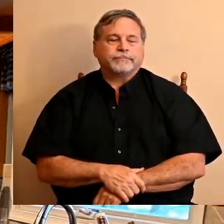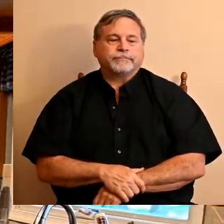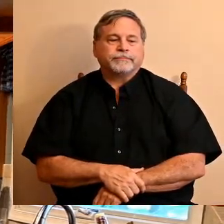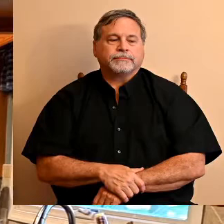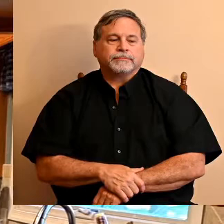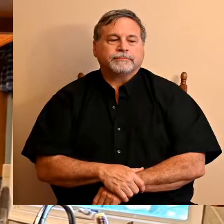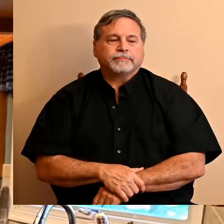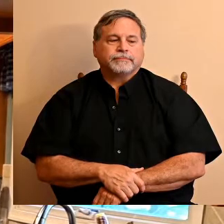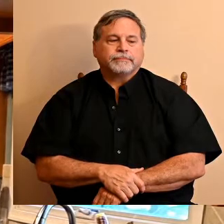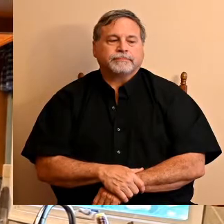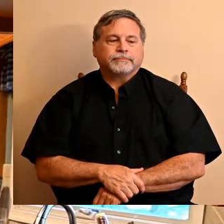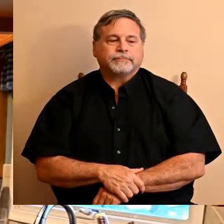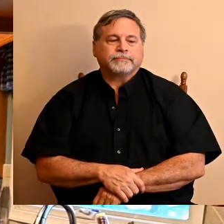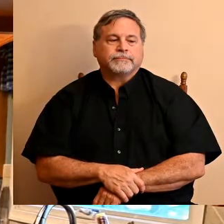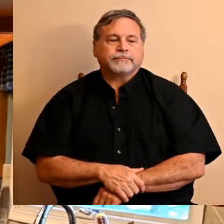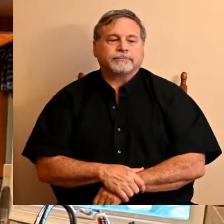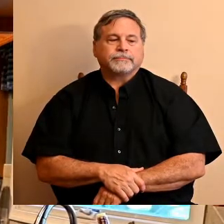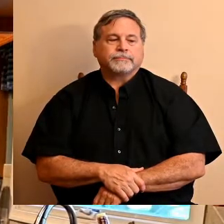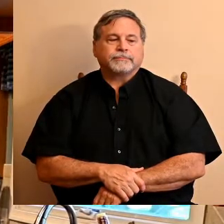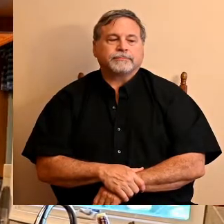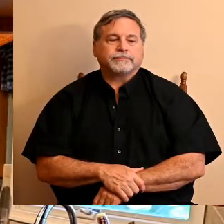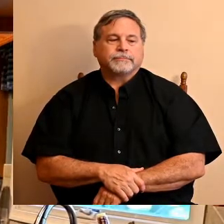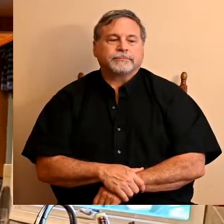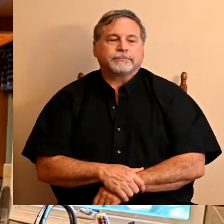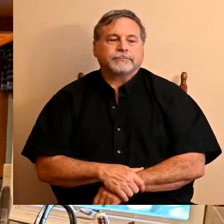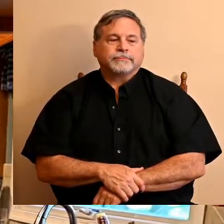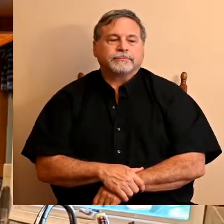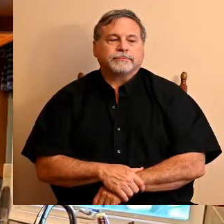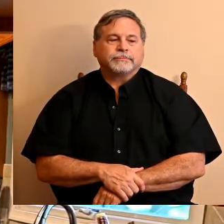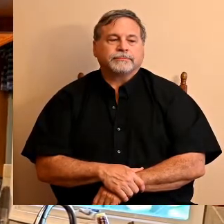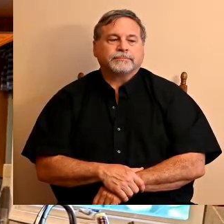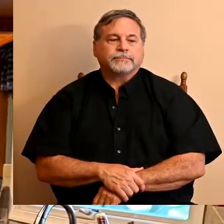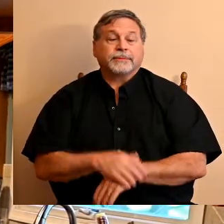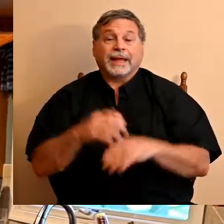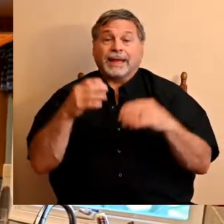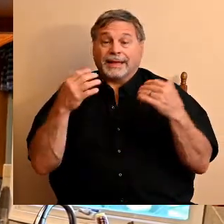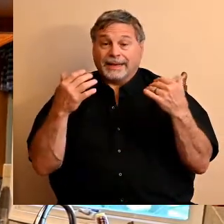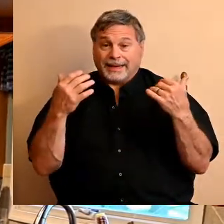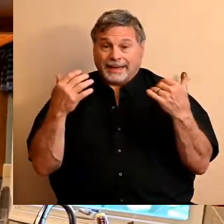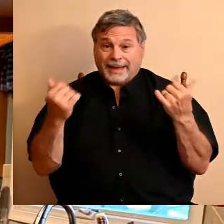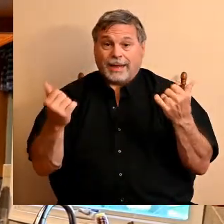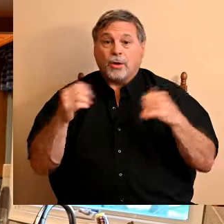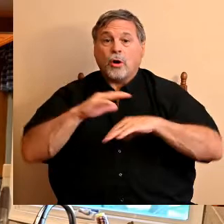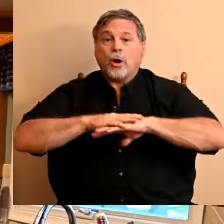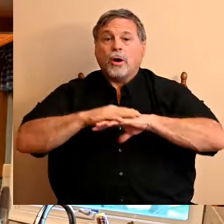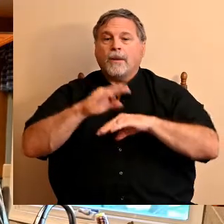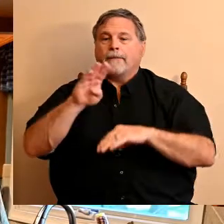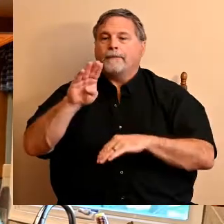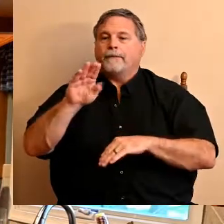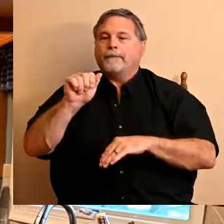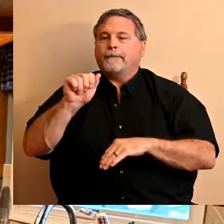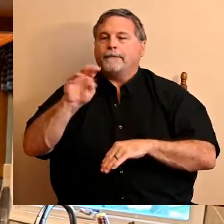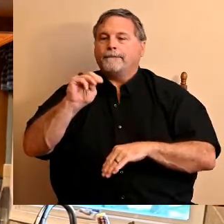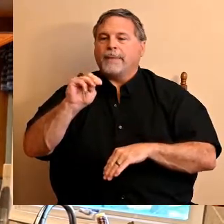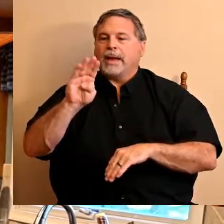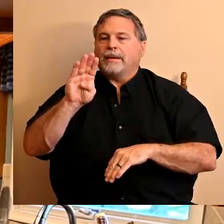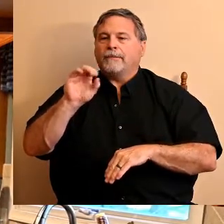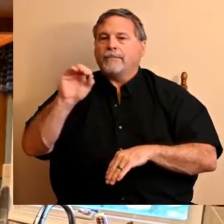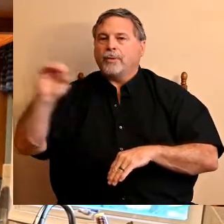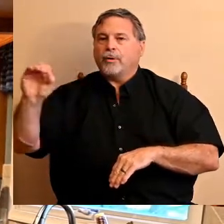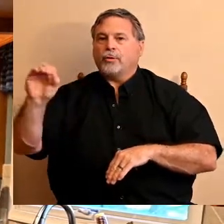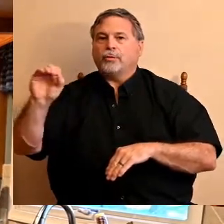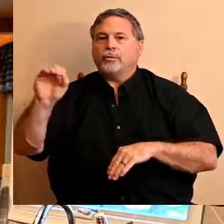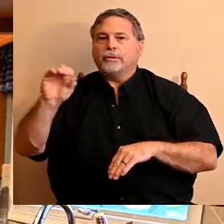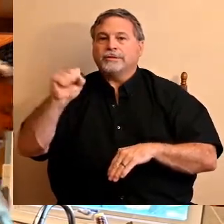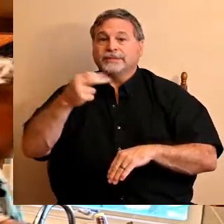We're going to bring it back here. So we've now put it down on our bamboo sheet. Makes it easier to do that way.